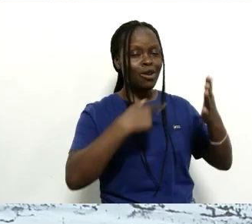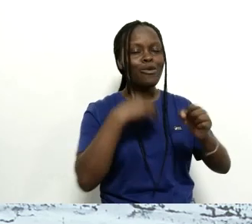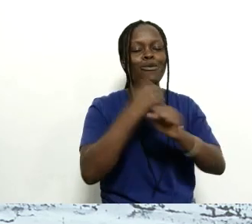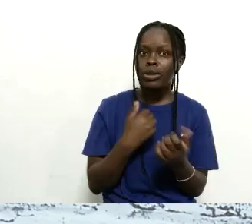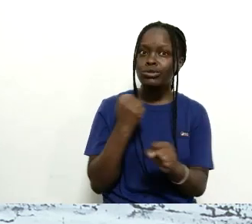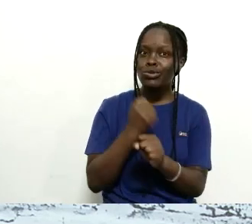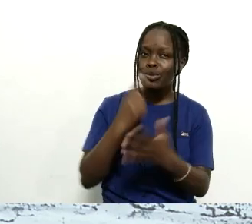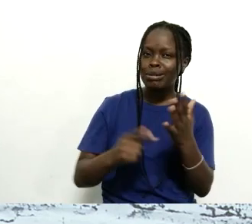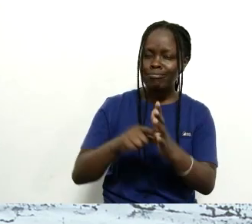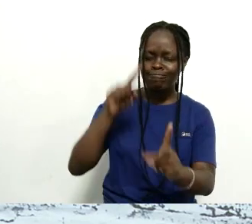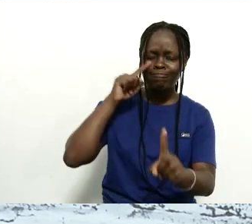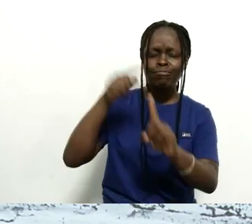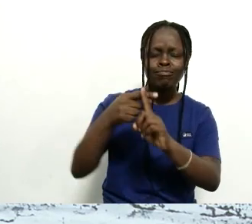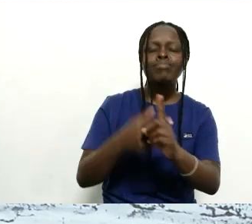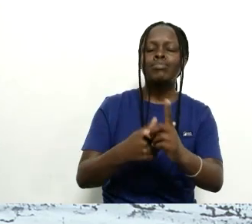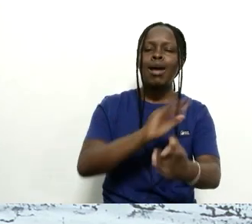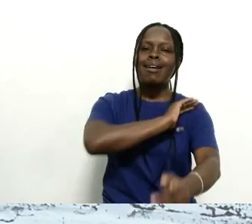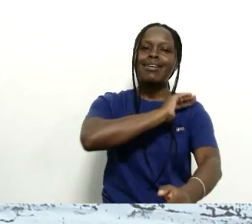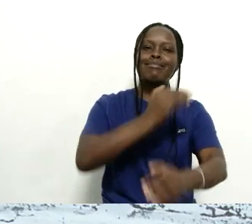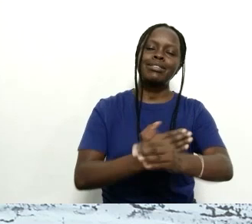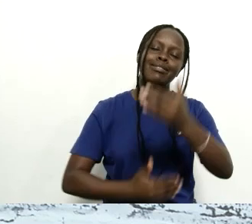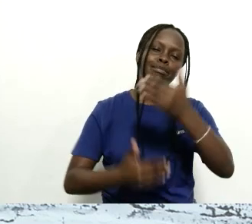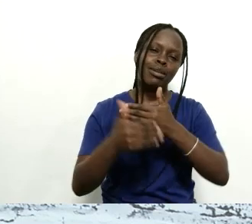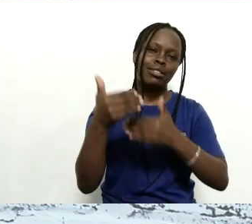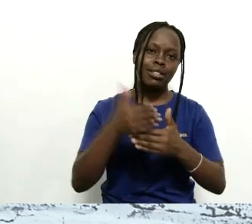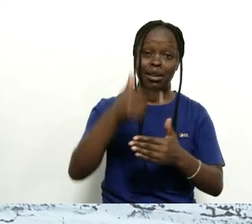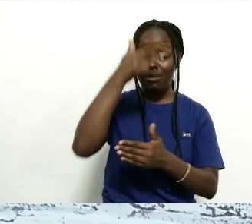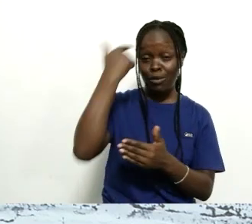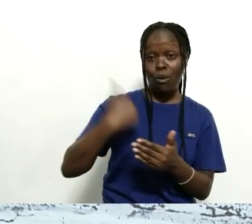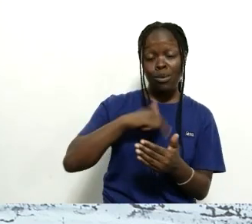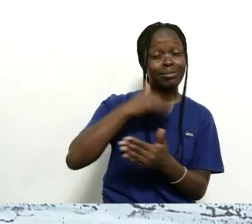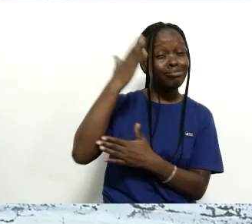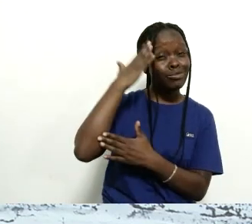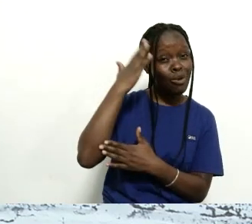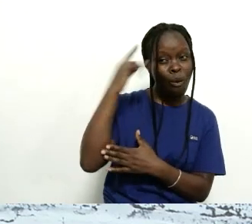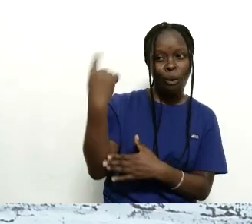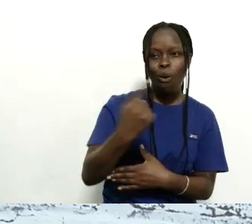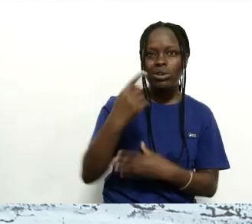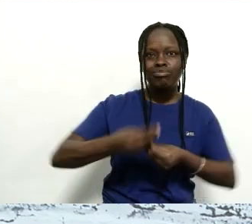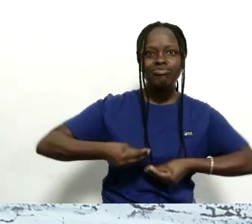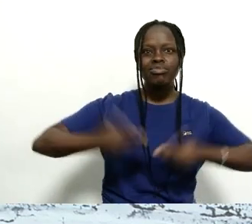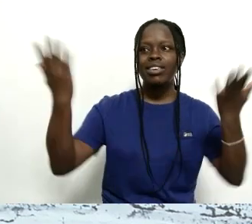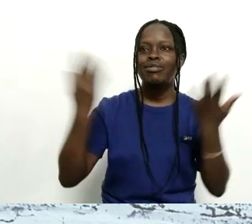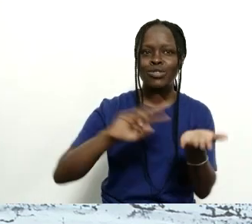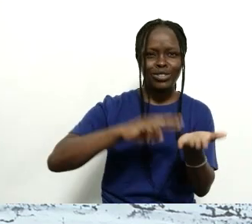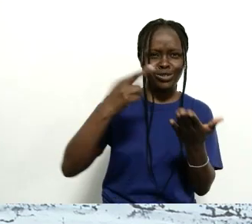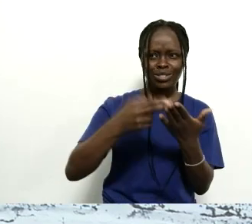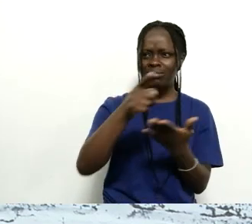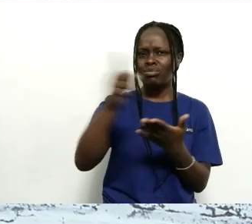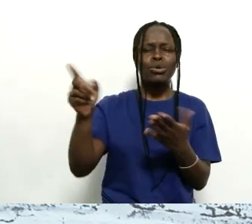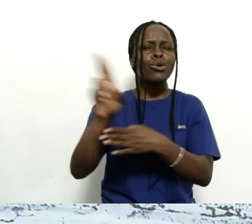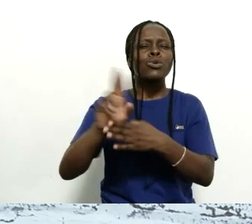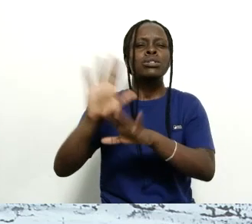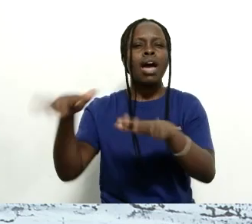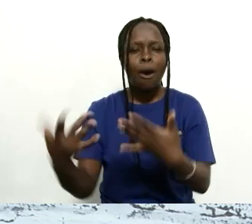through community-based radio stations to increase our reach, but also to support families to understand the resources that are